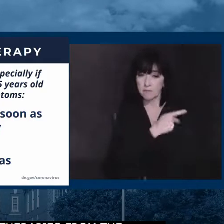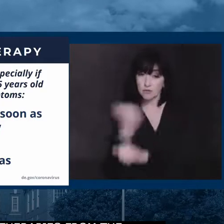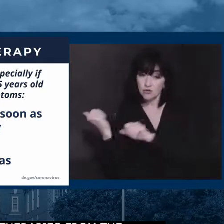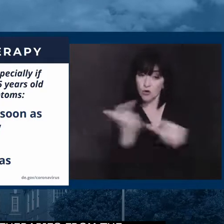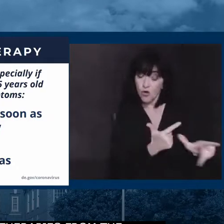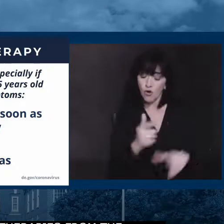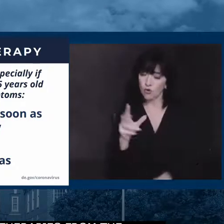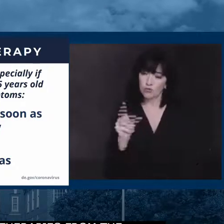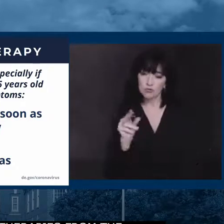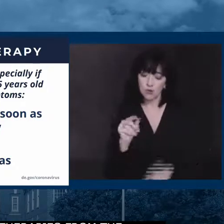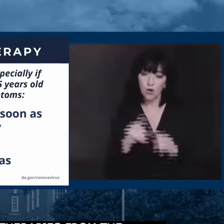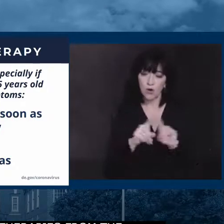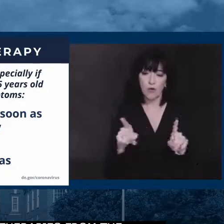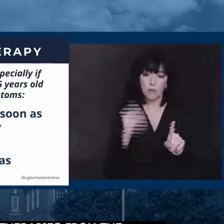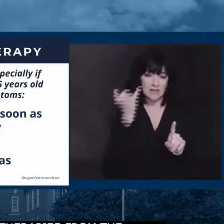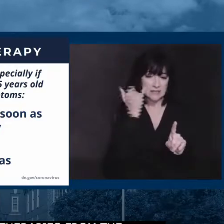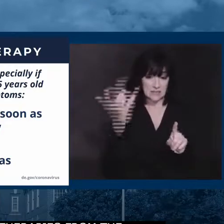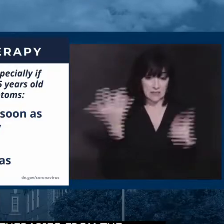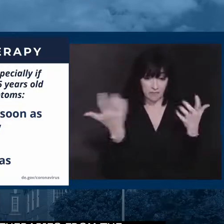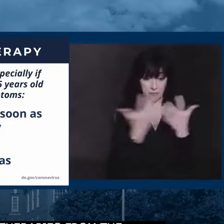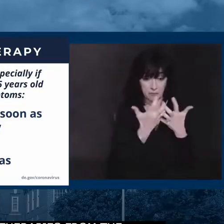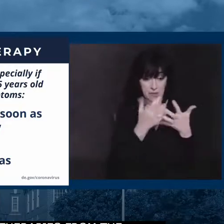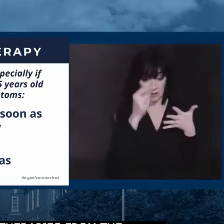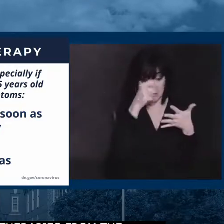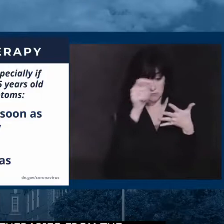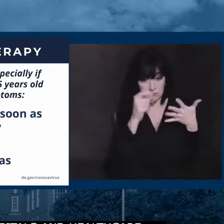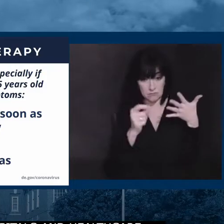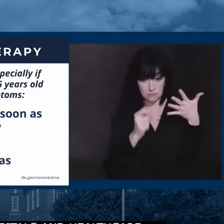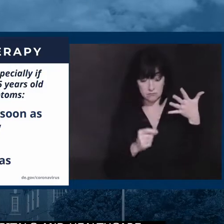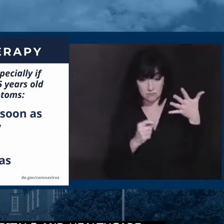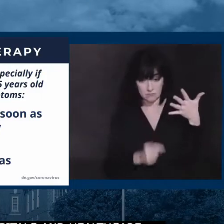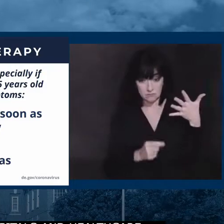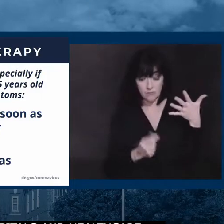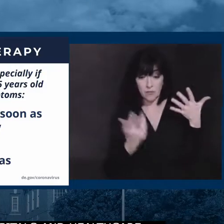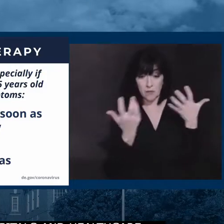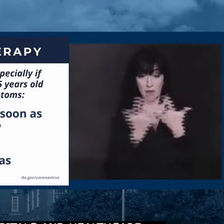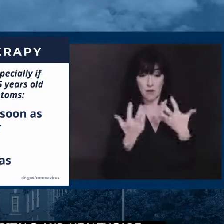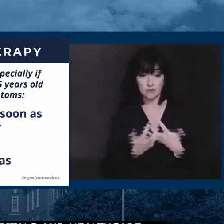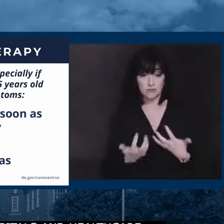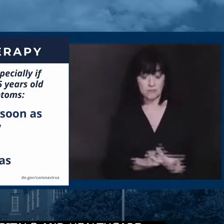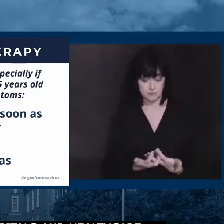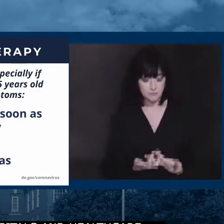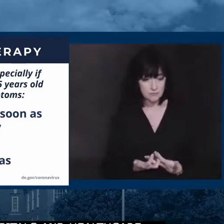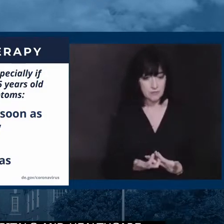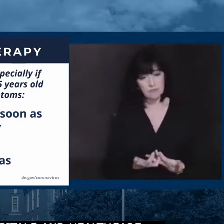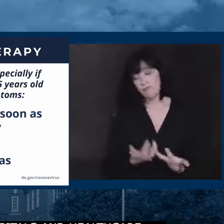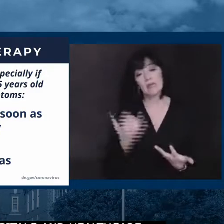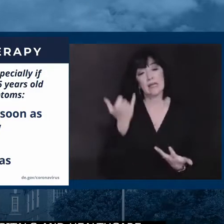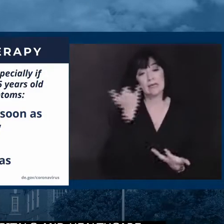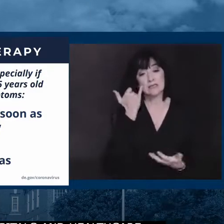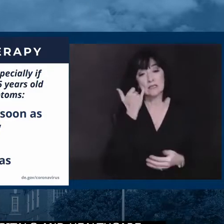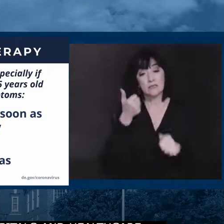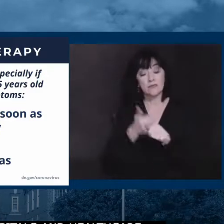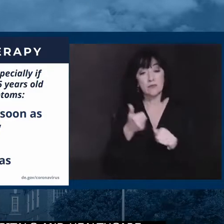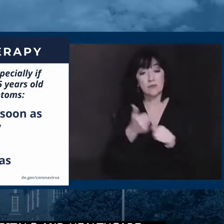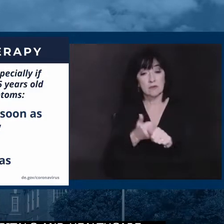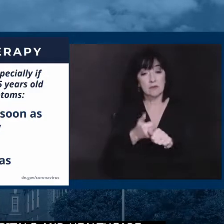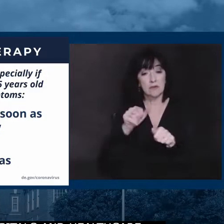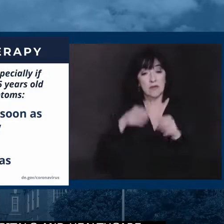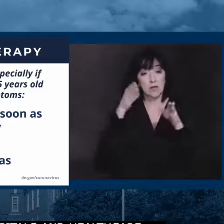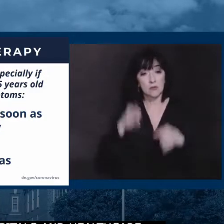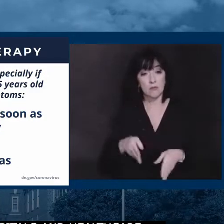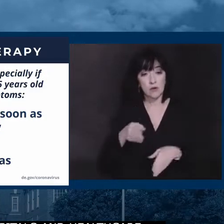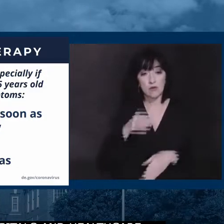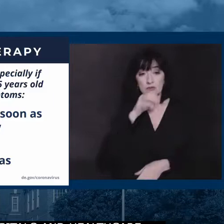high-risk person with a pre-existing health condition, and particularly if you are